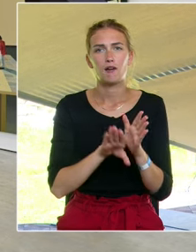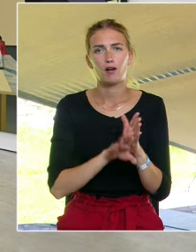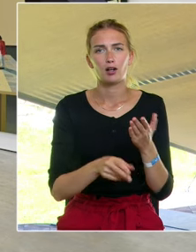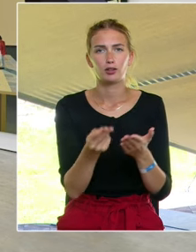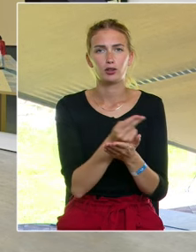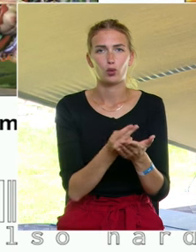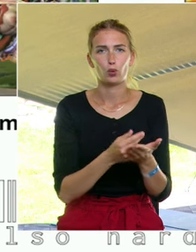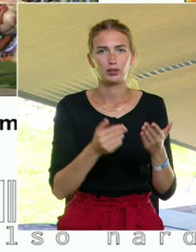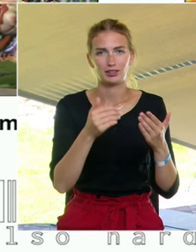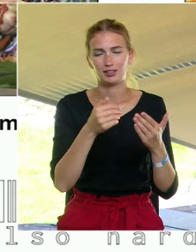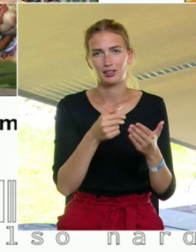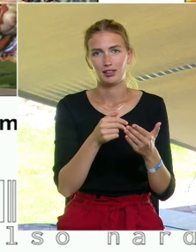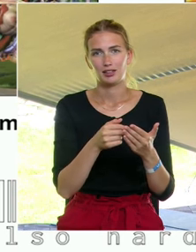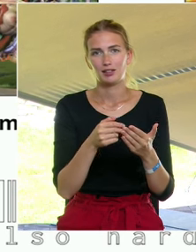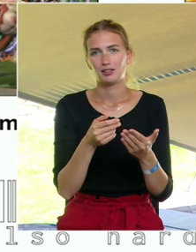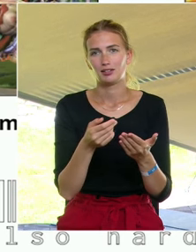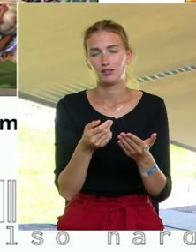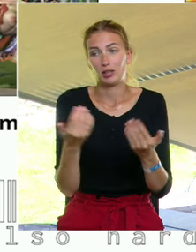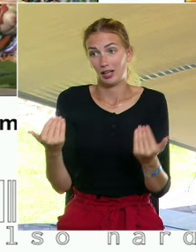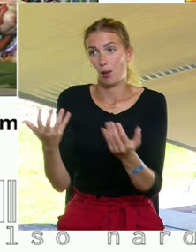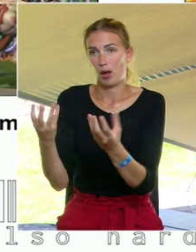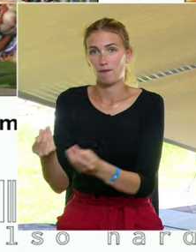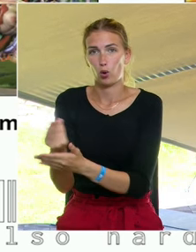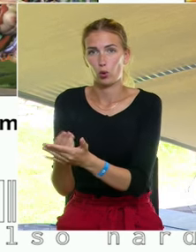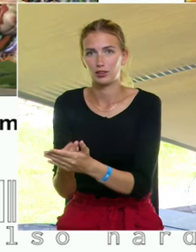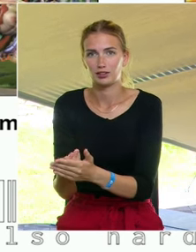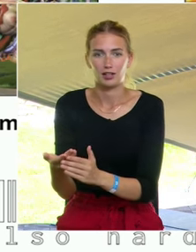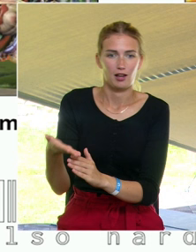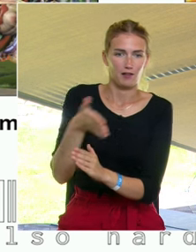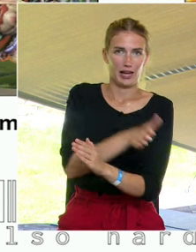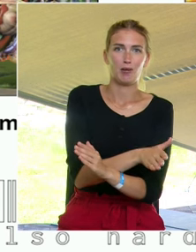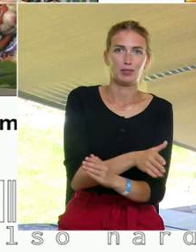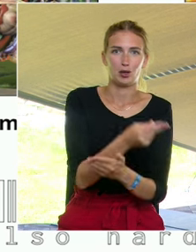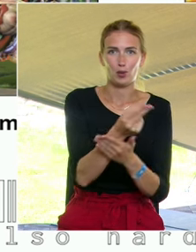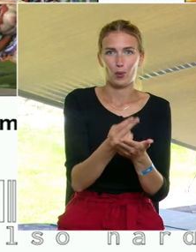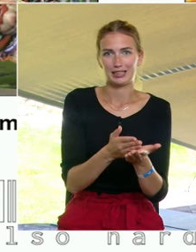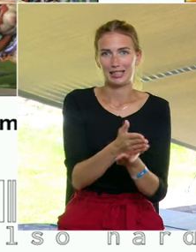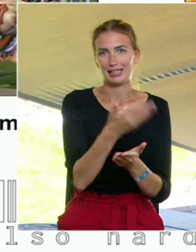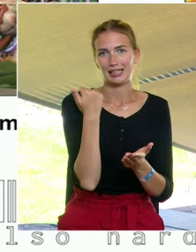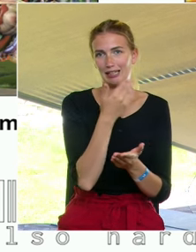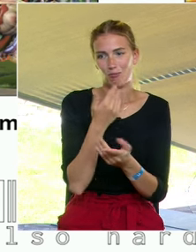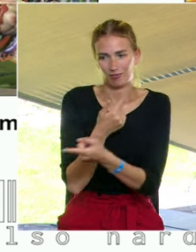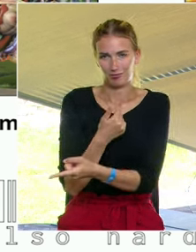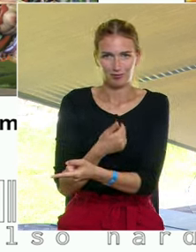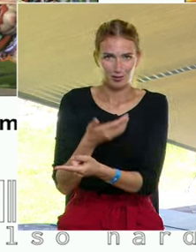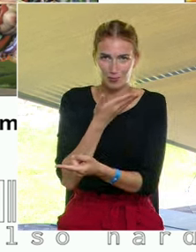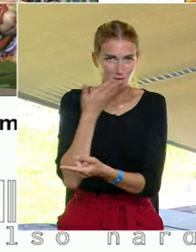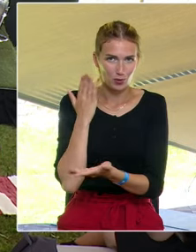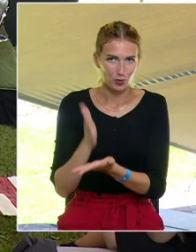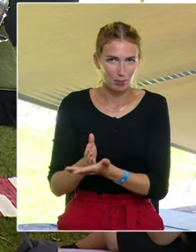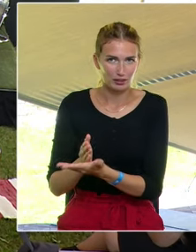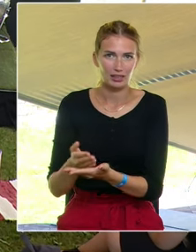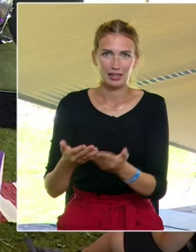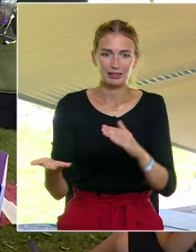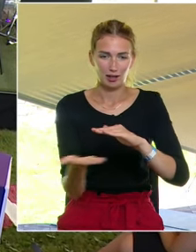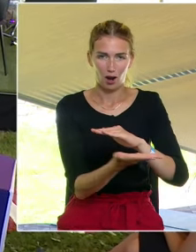not exist without digitization, mm-hmm. because what is, if we, let's start to try to structure them.